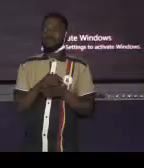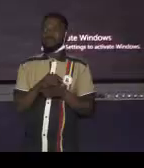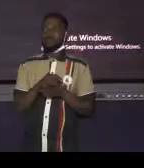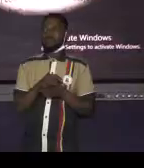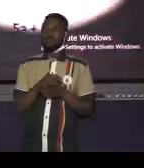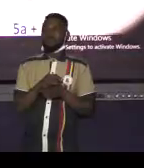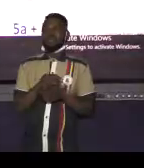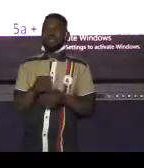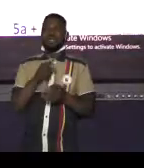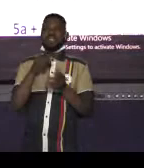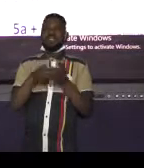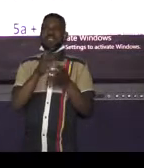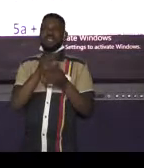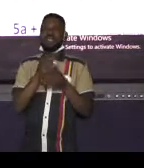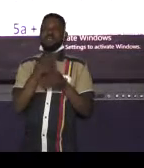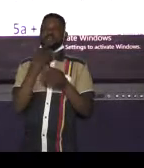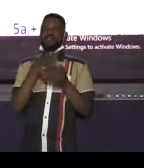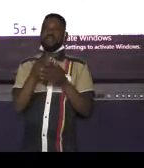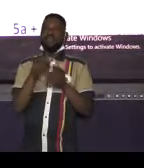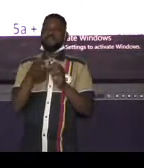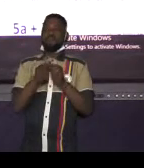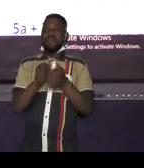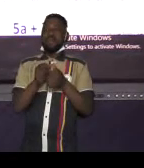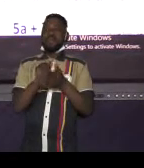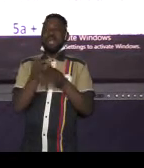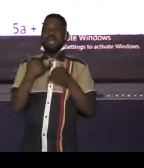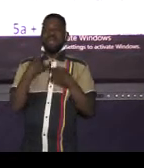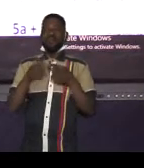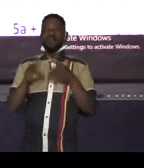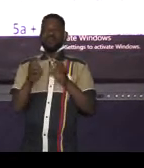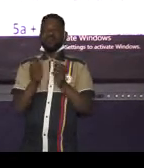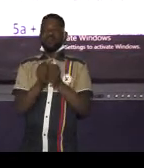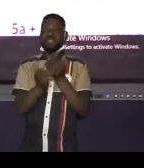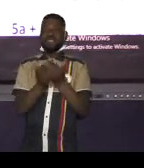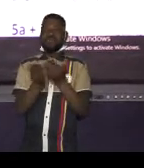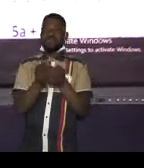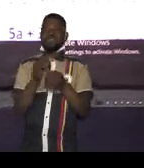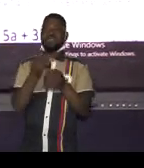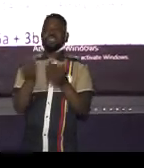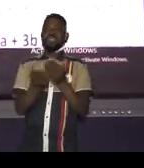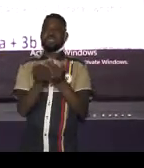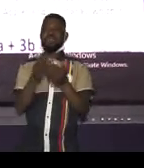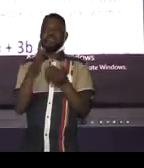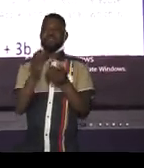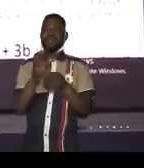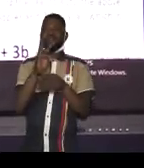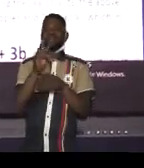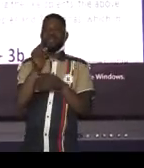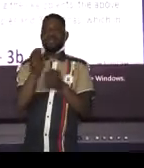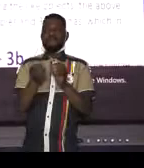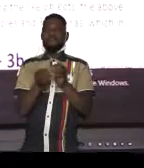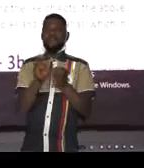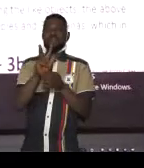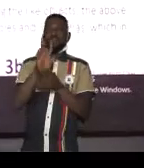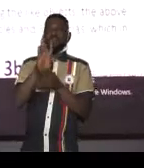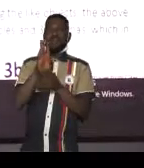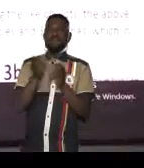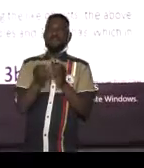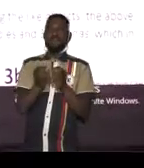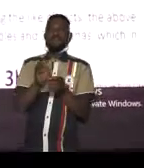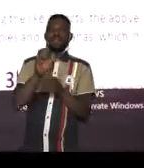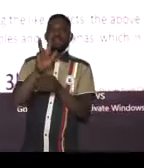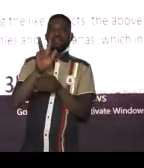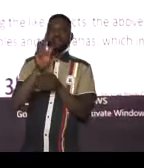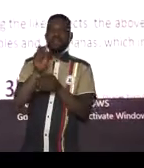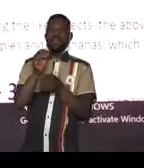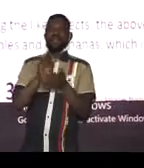soon. Now, this is a typical problem that has to do with simplification. This says simplify 2a plus 3b plus